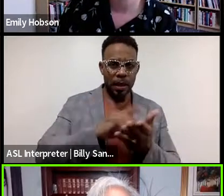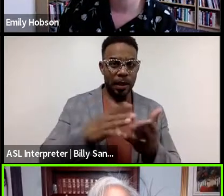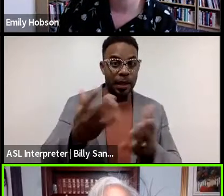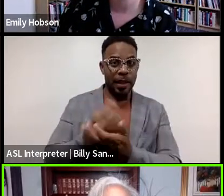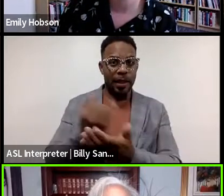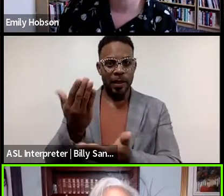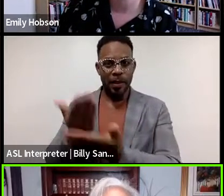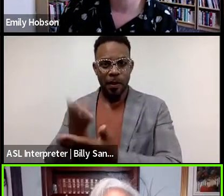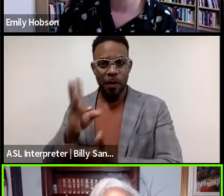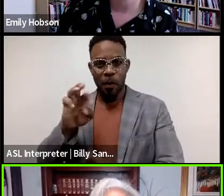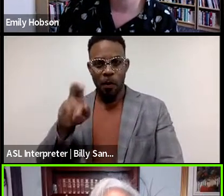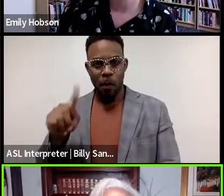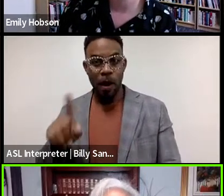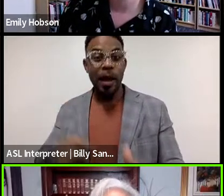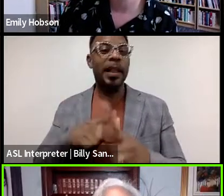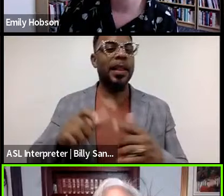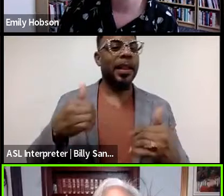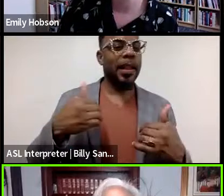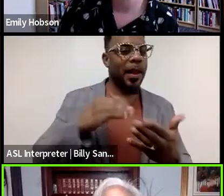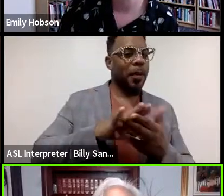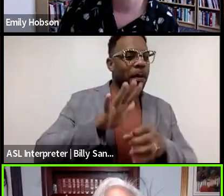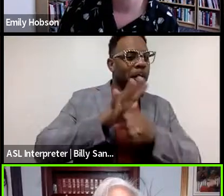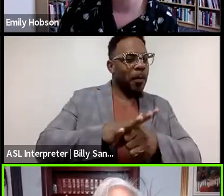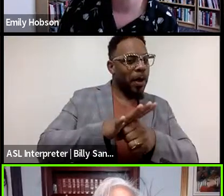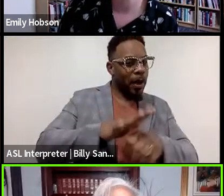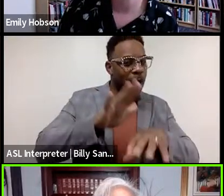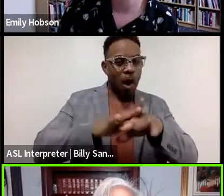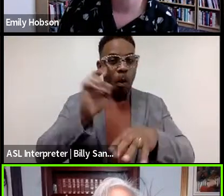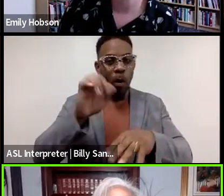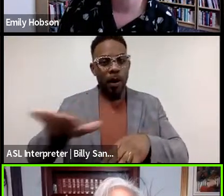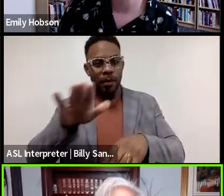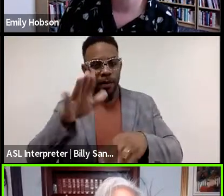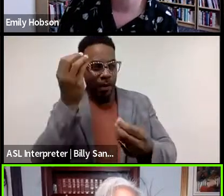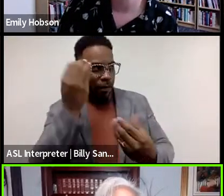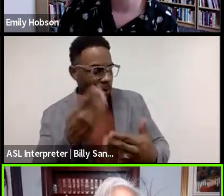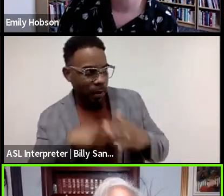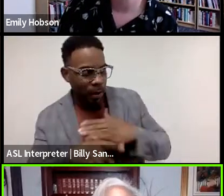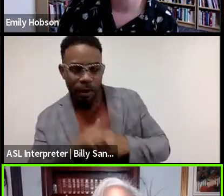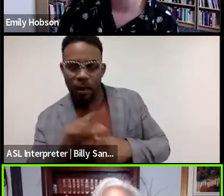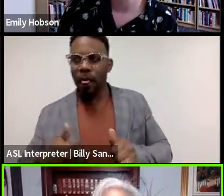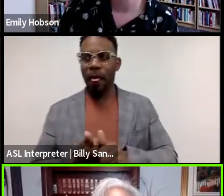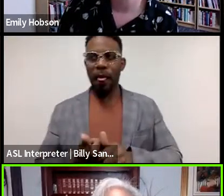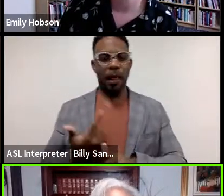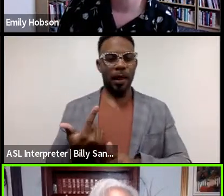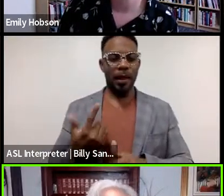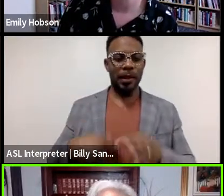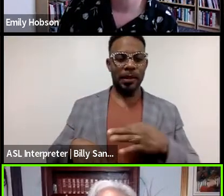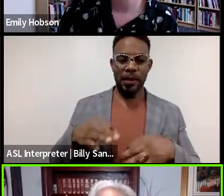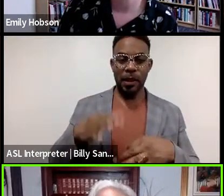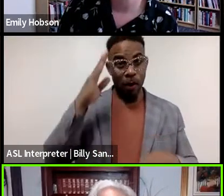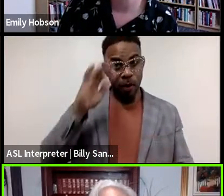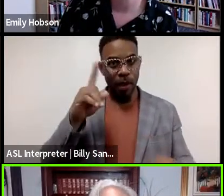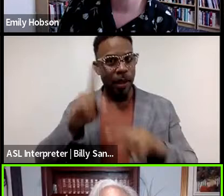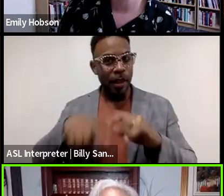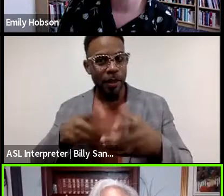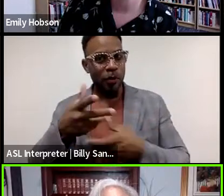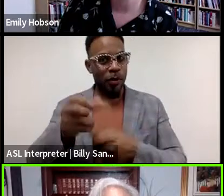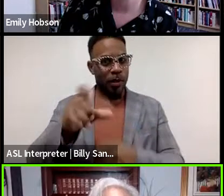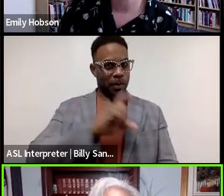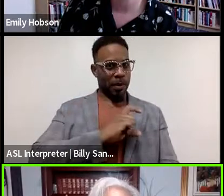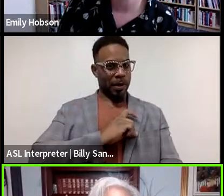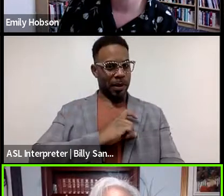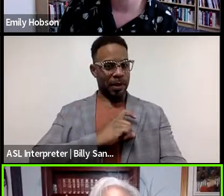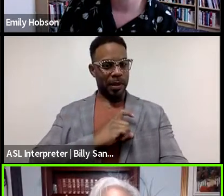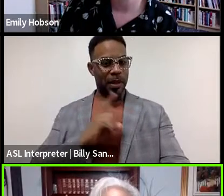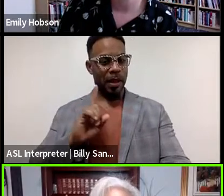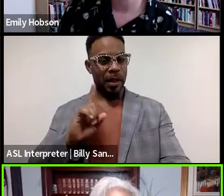warrant. And then they had put pressure on one of their informants to back them up. And instead, knowing that he could not trust the police, he